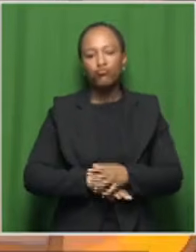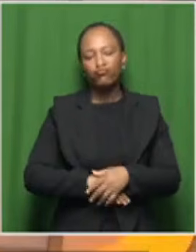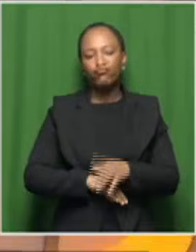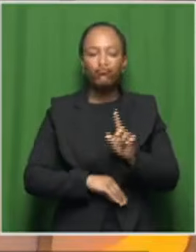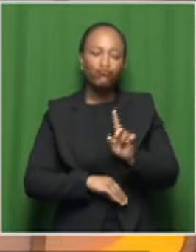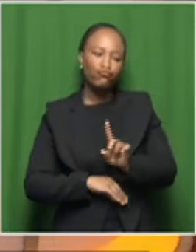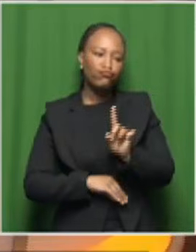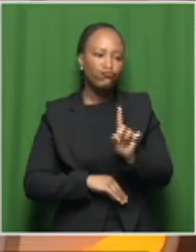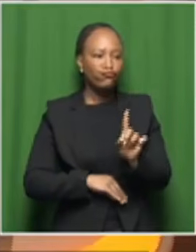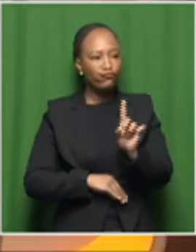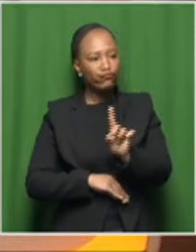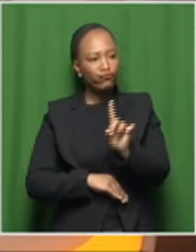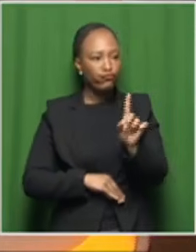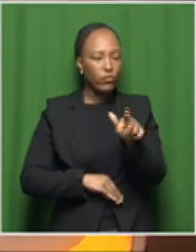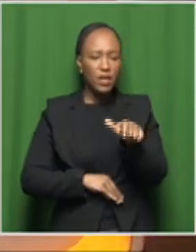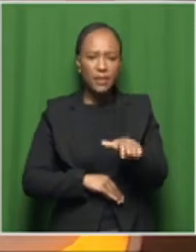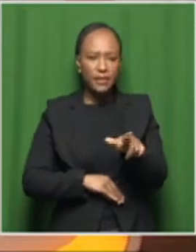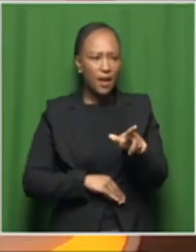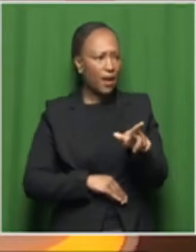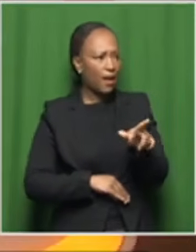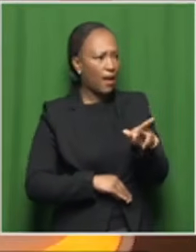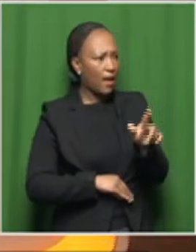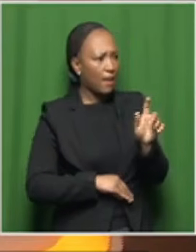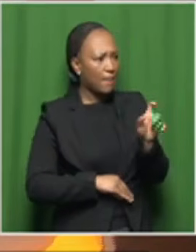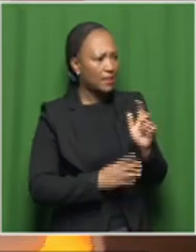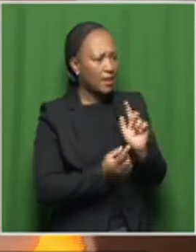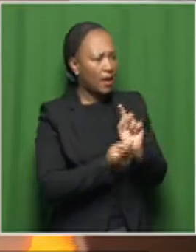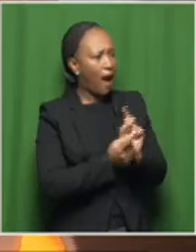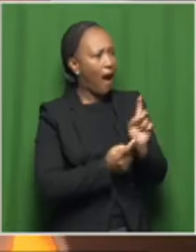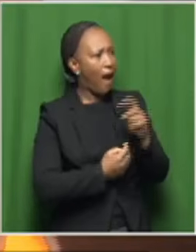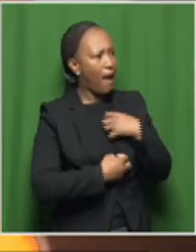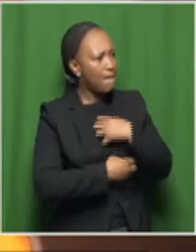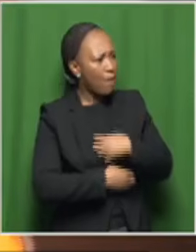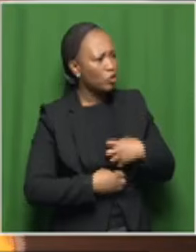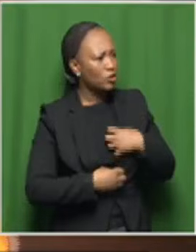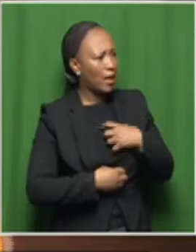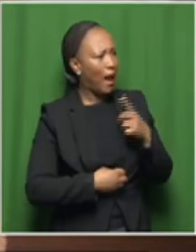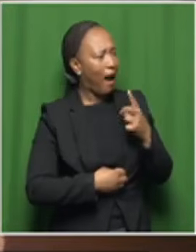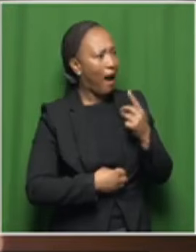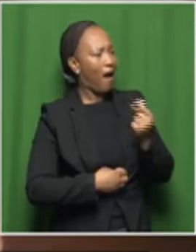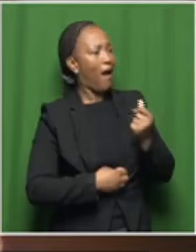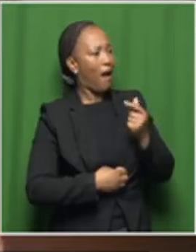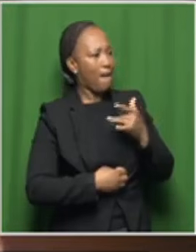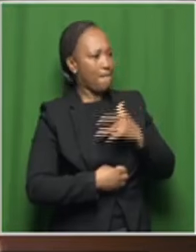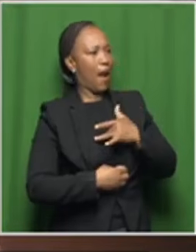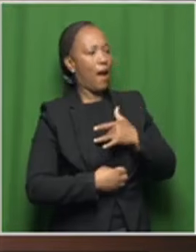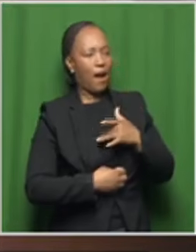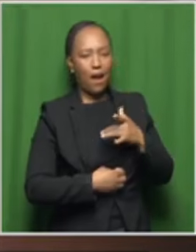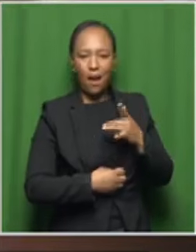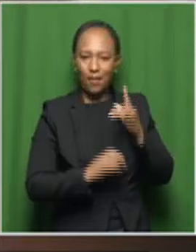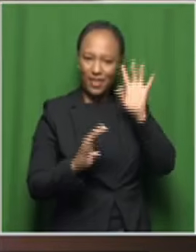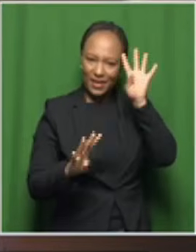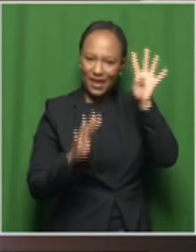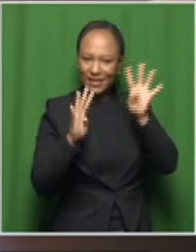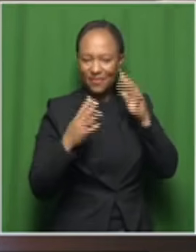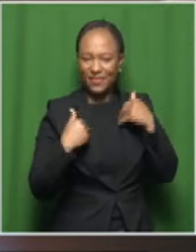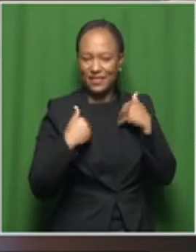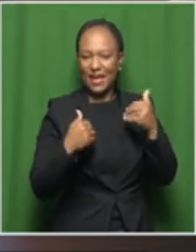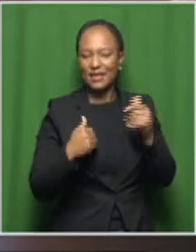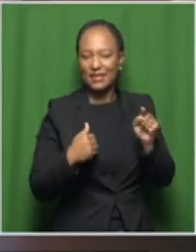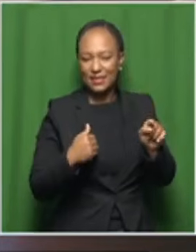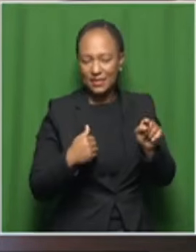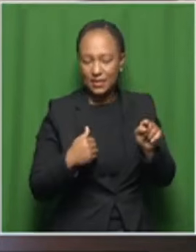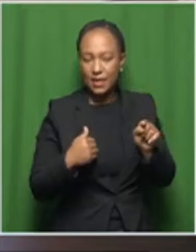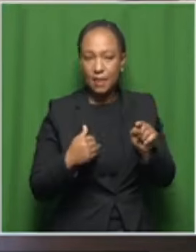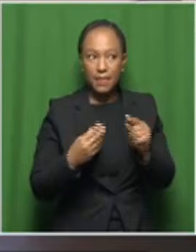who evokes certain types of emotions in you. Sometimes you meet someone and you have a conversation with them and the creative process starts there. So it's not really something that